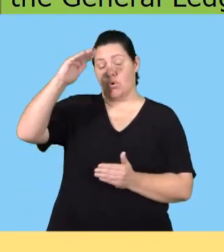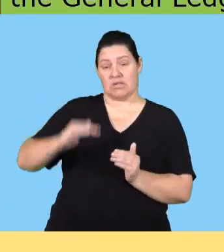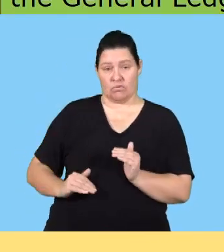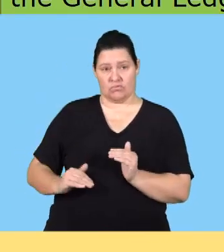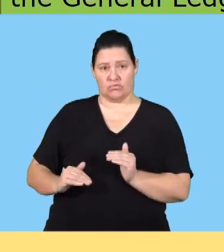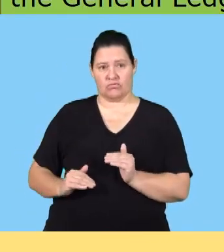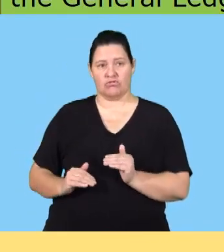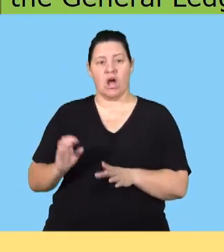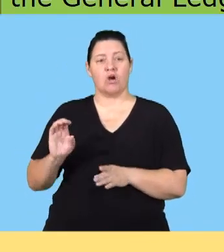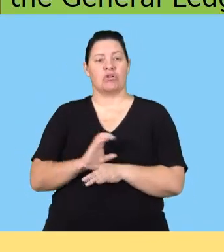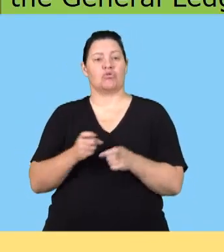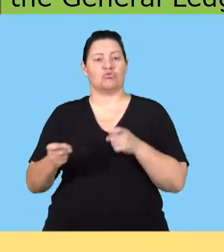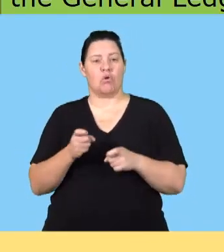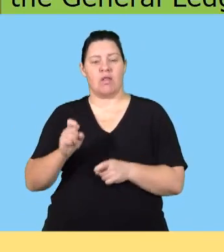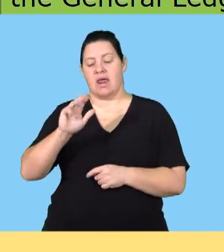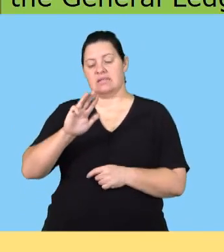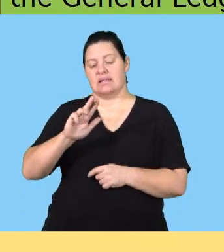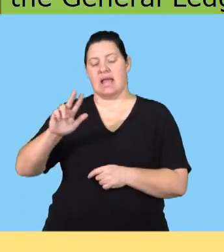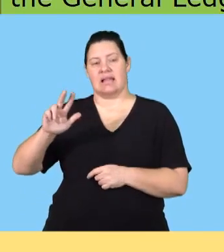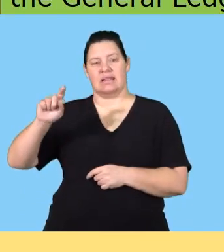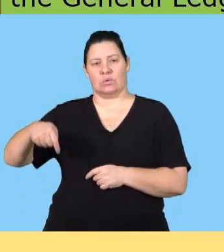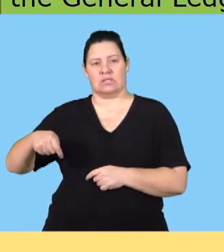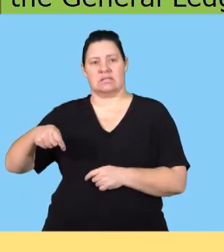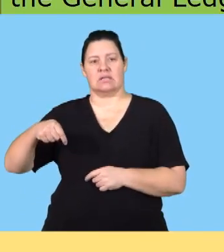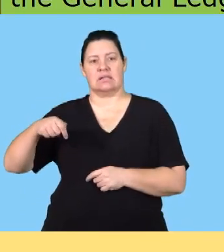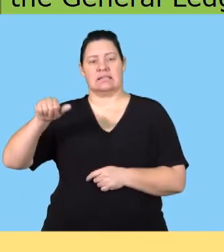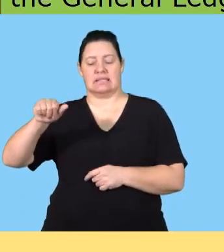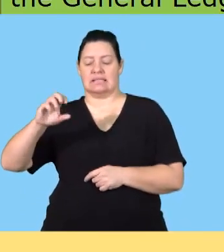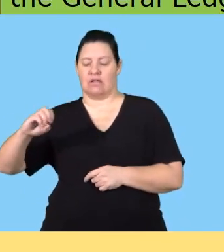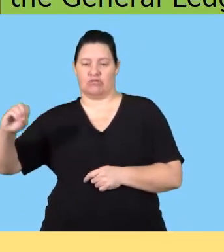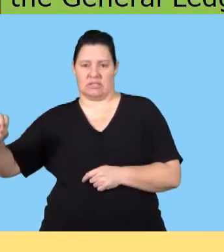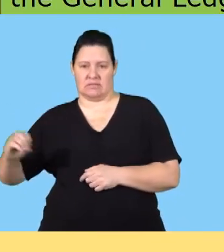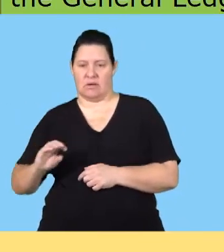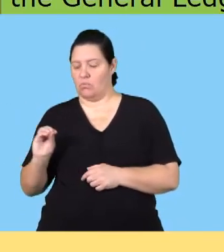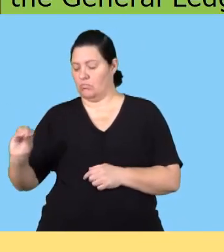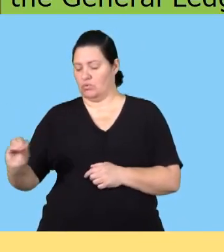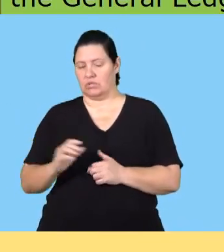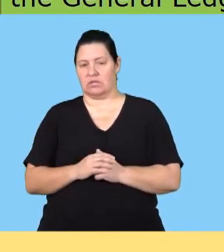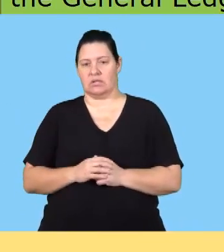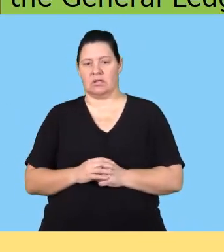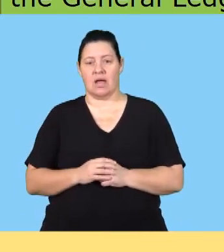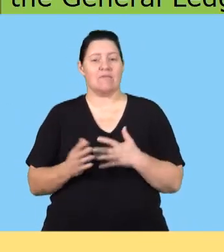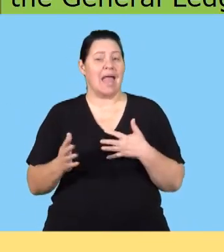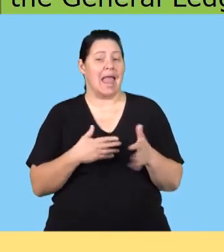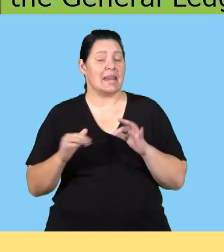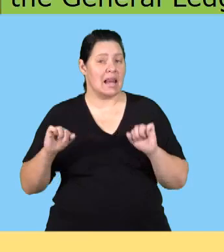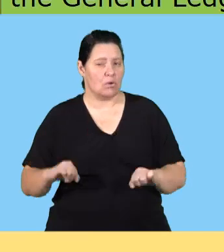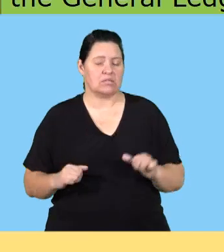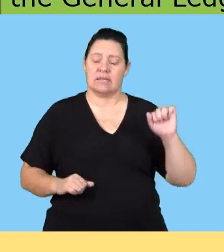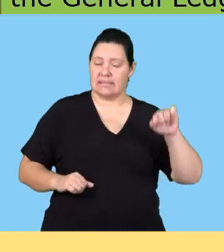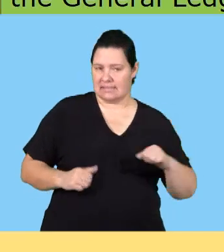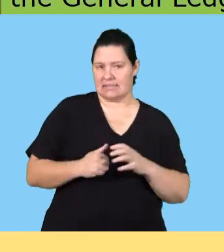down, creditors control, 98,600. You have my 98,600. Do I have any